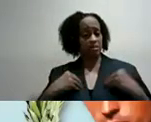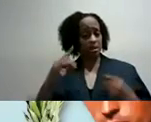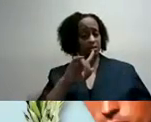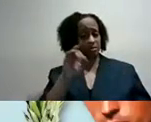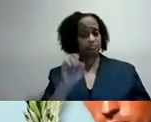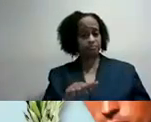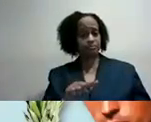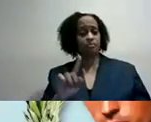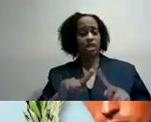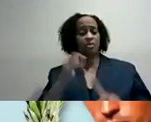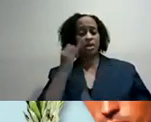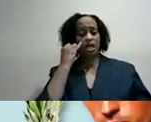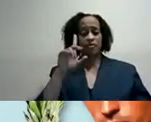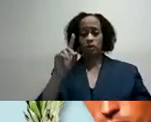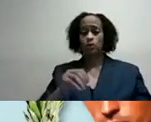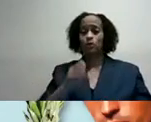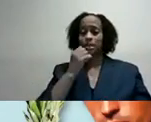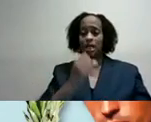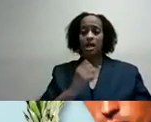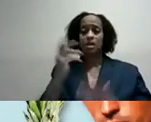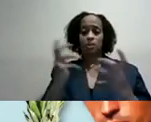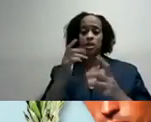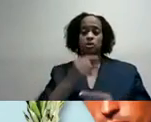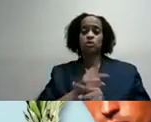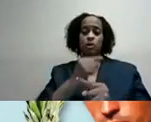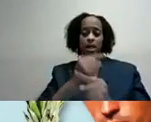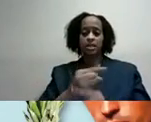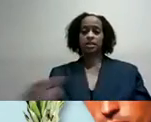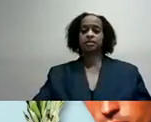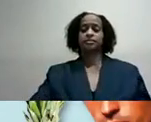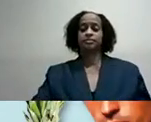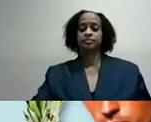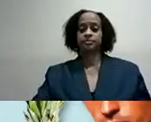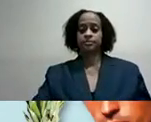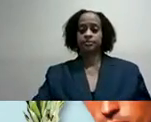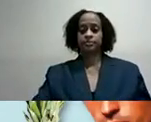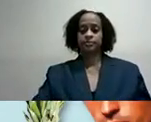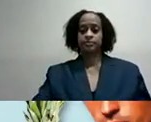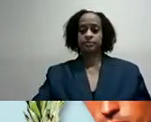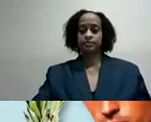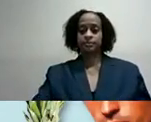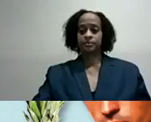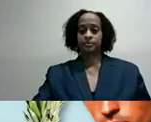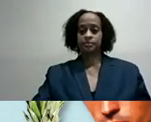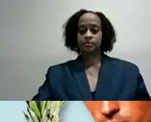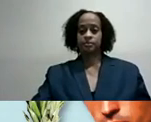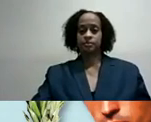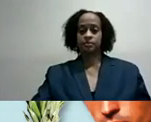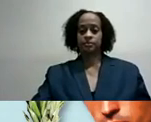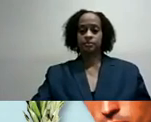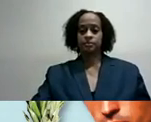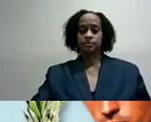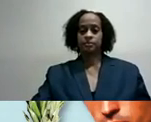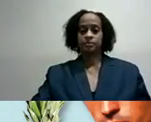But if you do not do what is right, sin is crouching at your door.